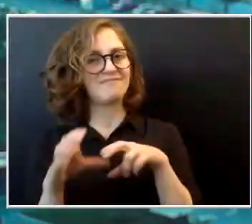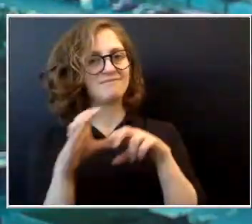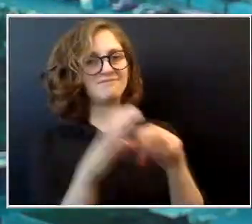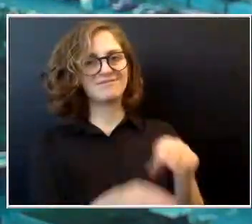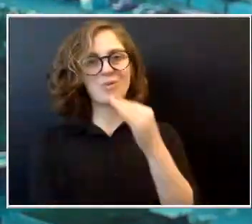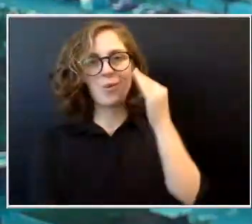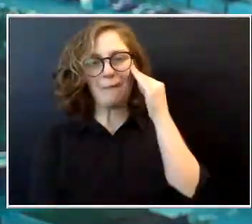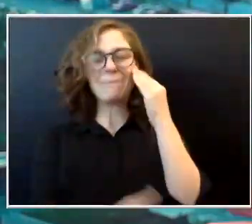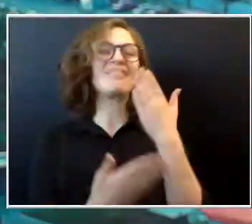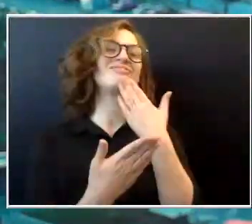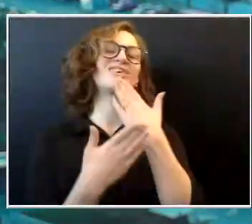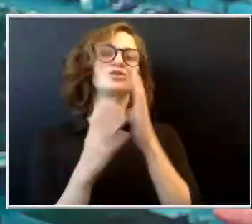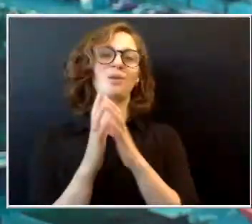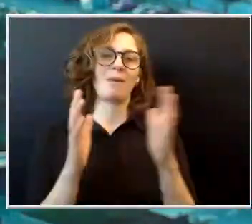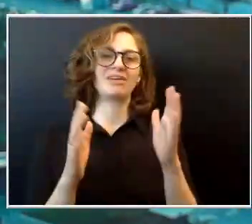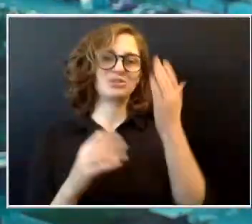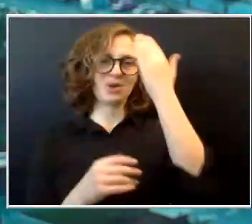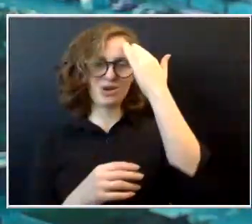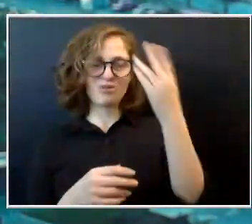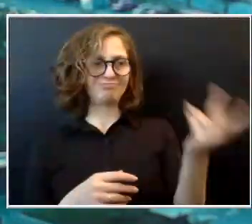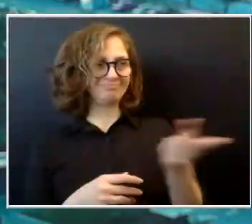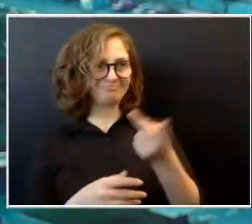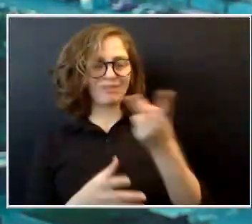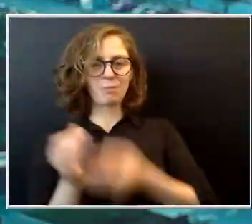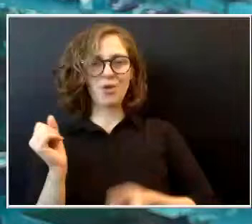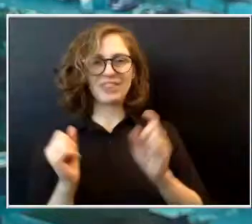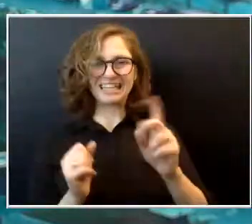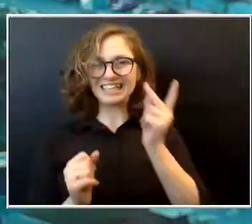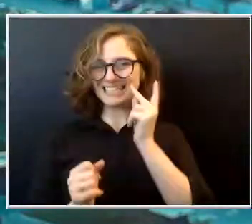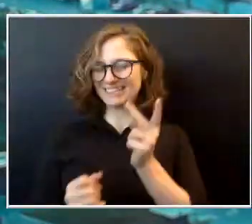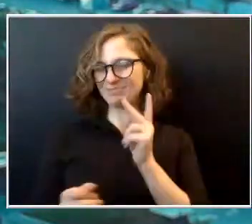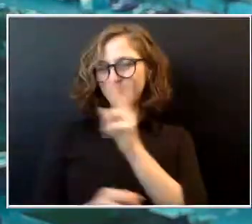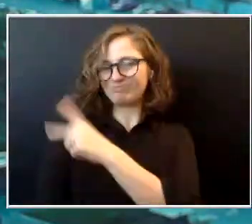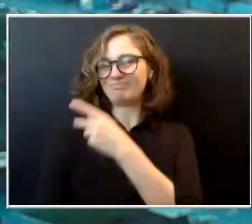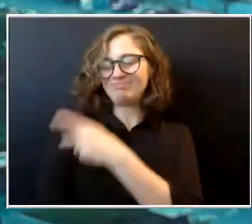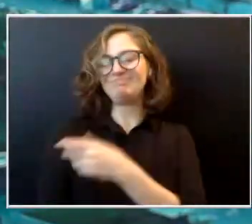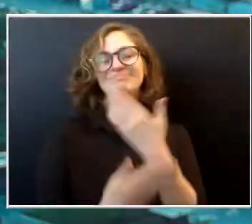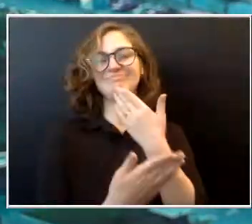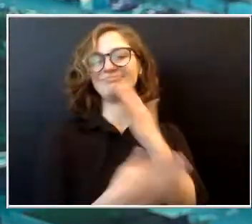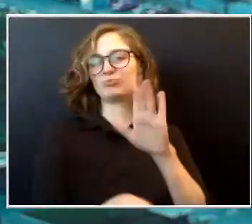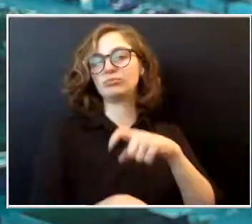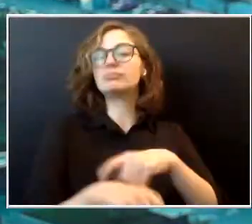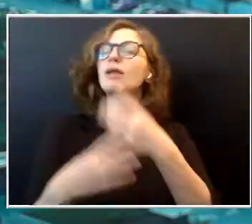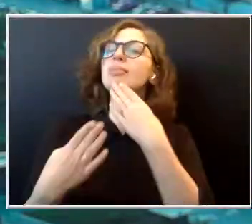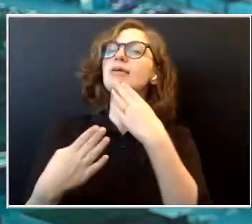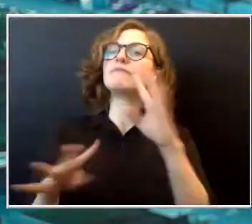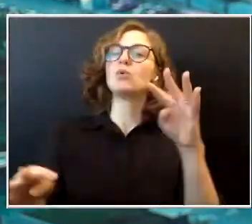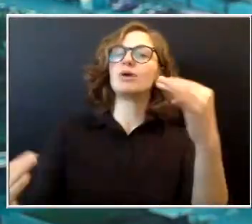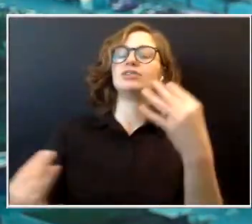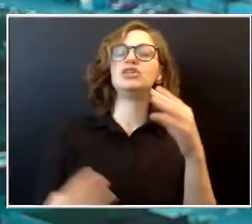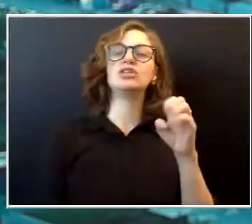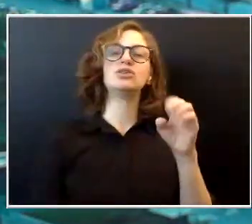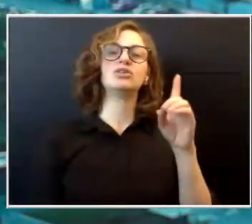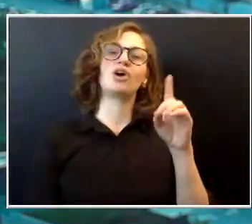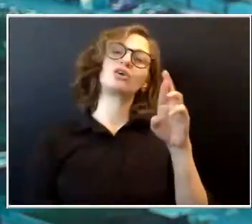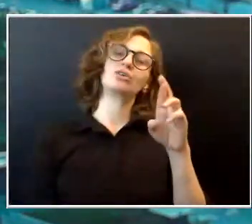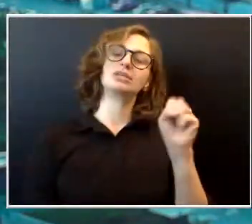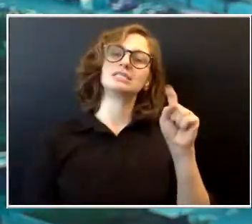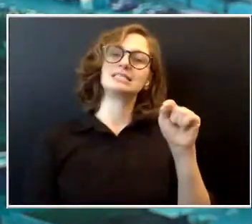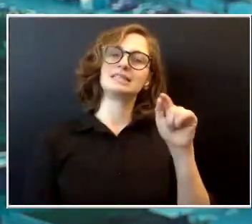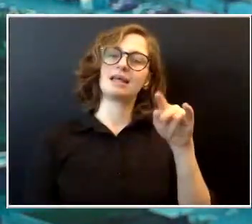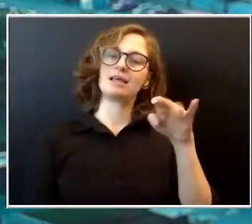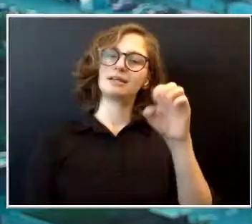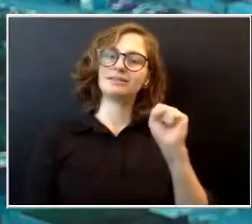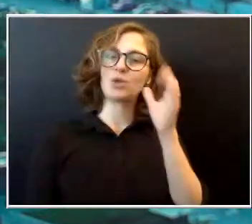have patients to see and work to do. We appreciate your time. Thank you to everyone for watching. Dr. Stites will be back here next week, and then we'll see you back here